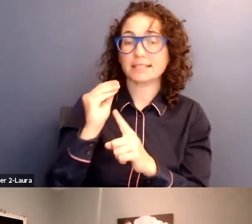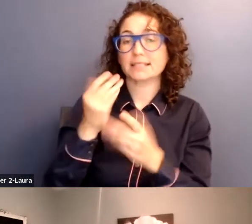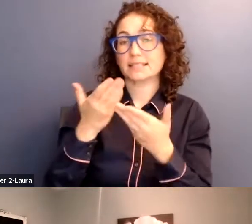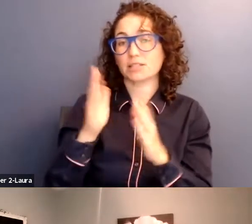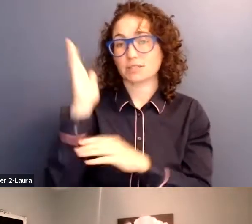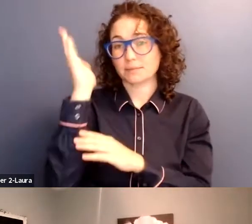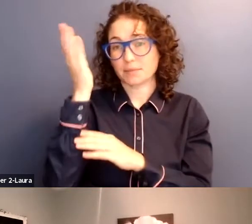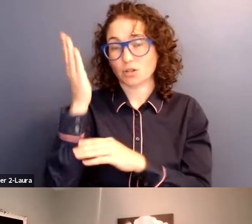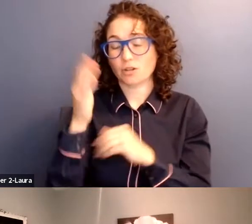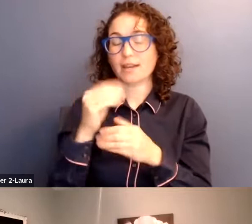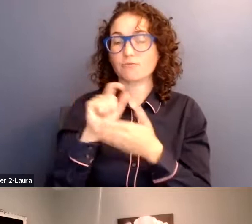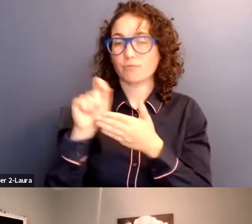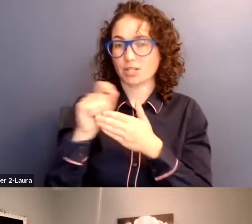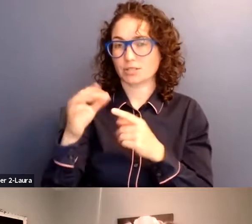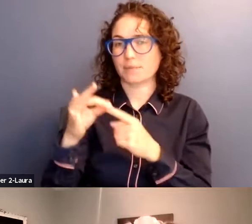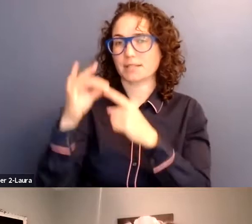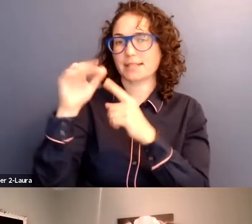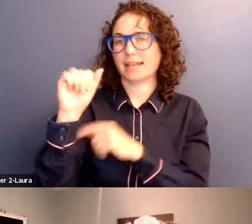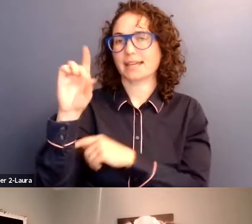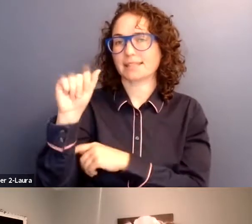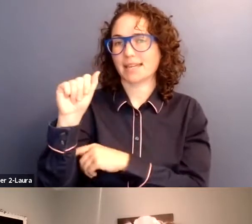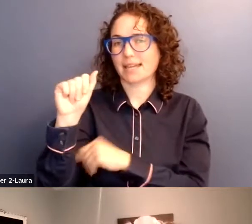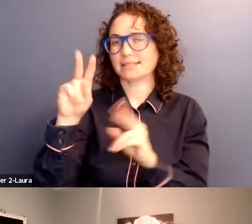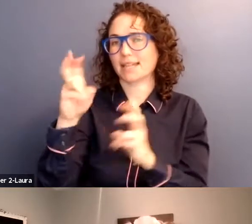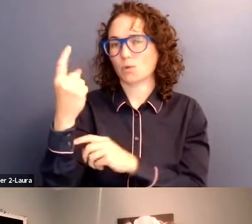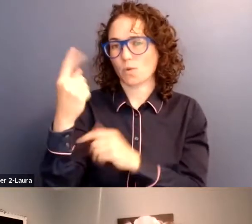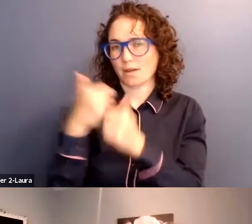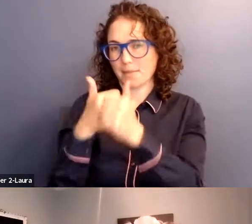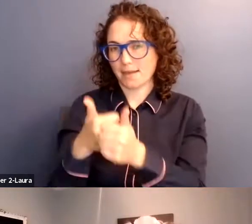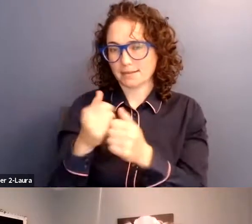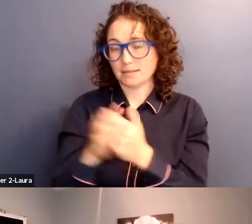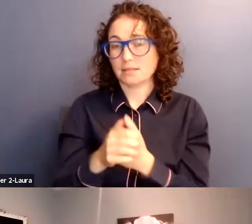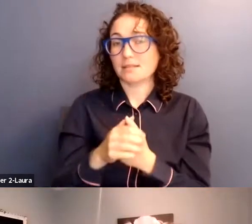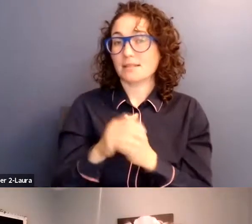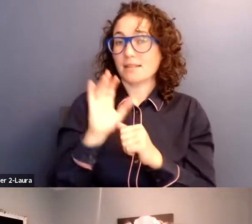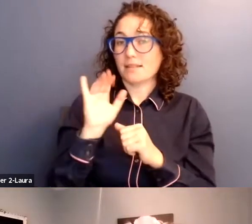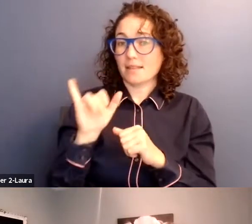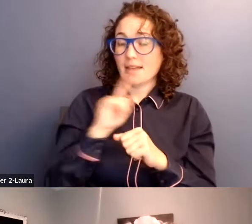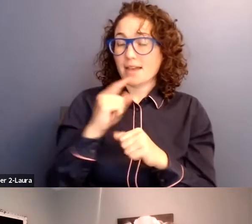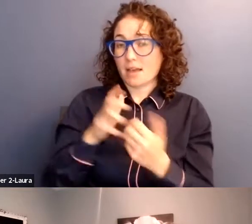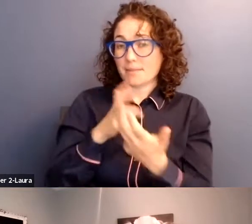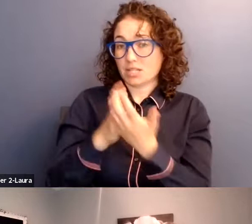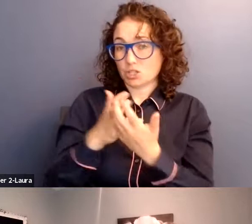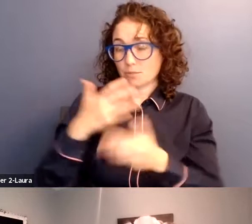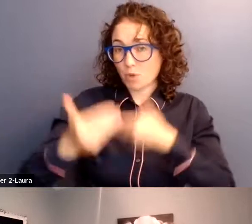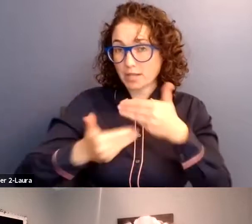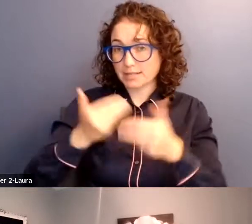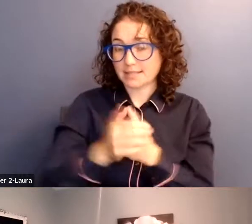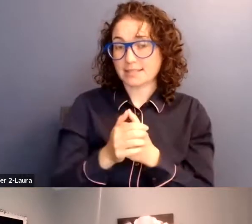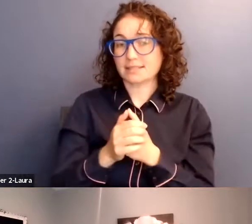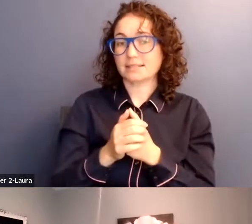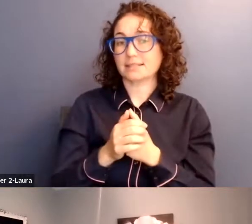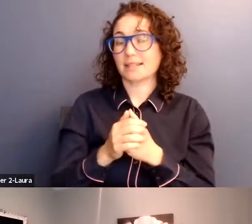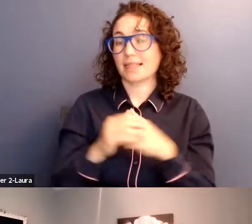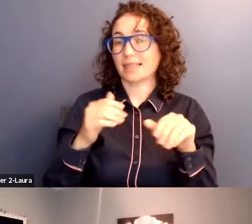who specializes in ADA Title I compliance, the interactive accommodation process, leave management,